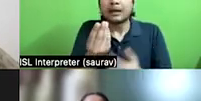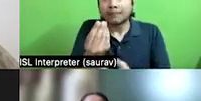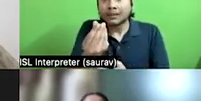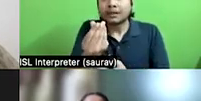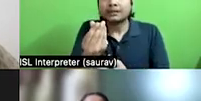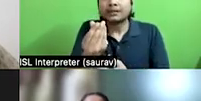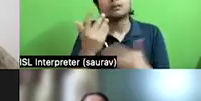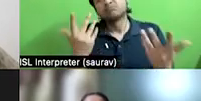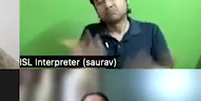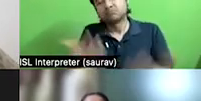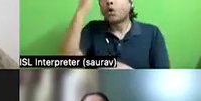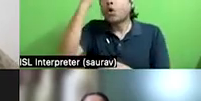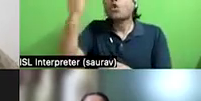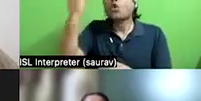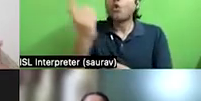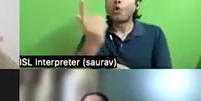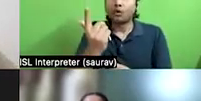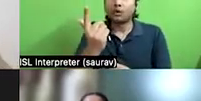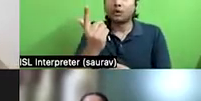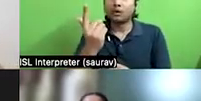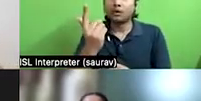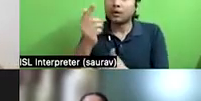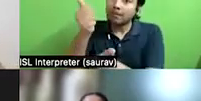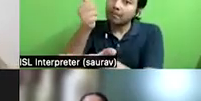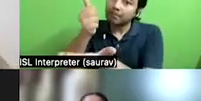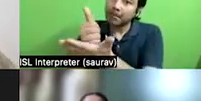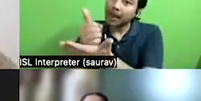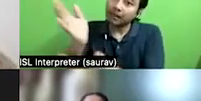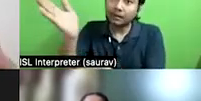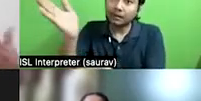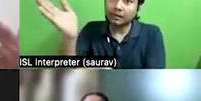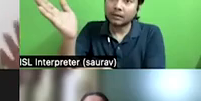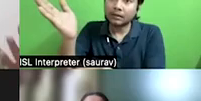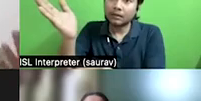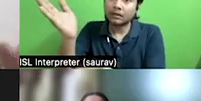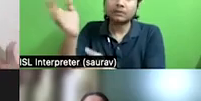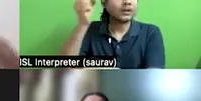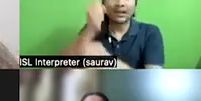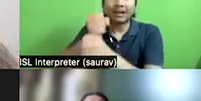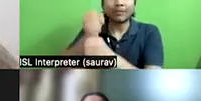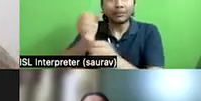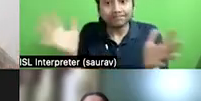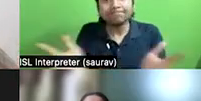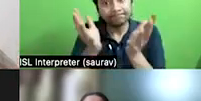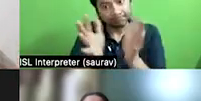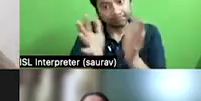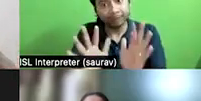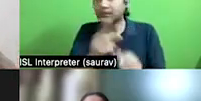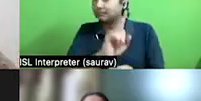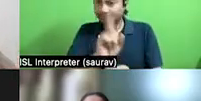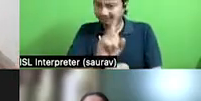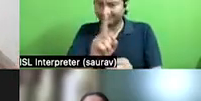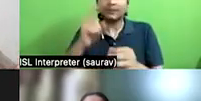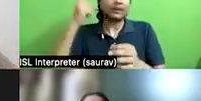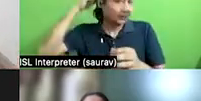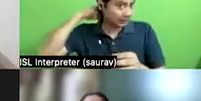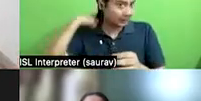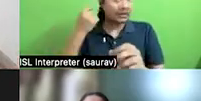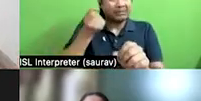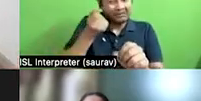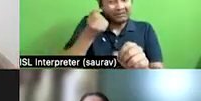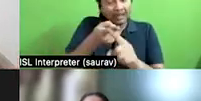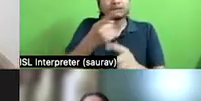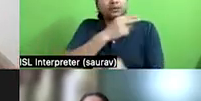loan, where are those loans available? If the government scheme is not available or something is not easy for the spinal cord injured person to